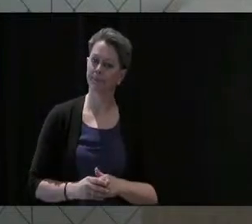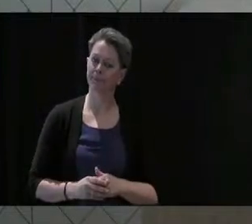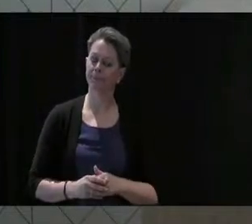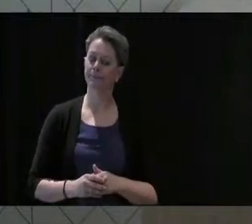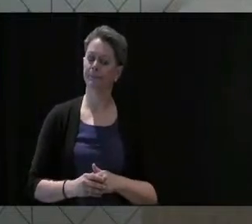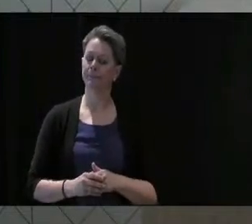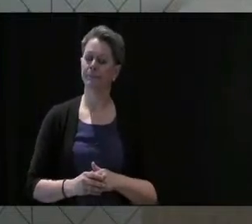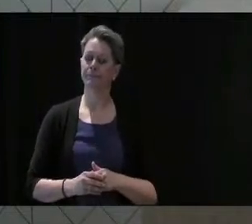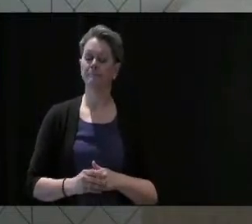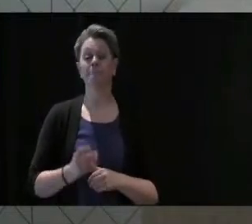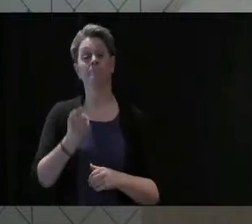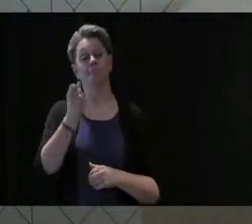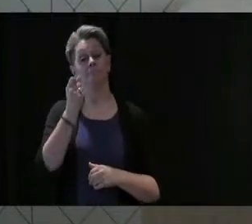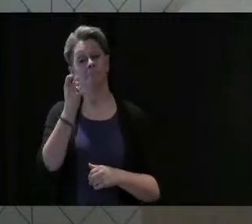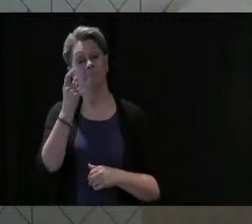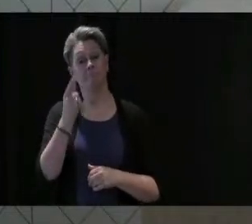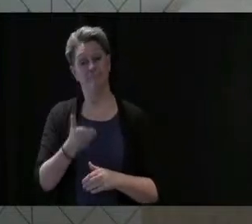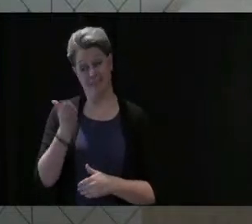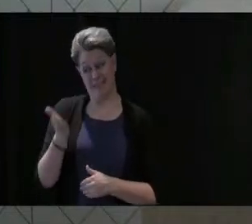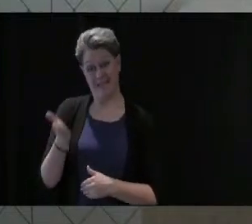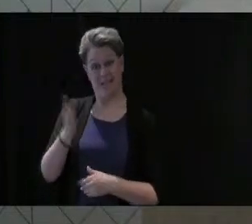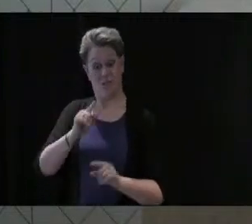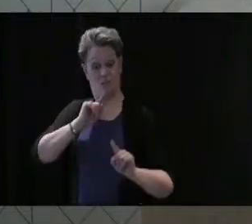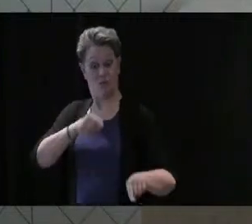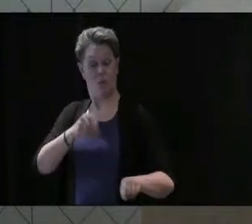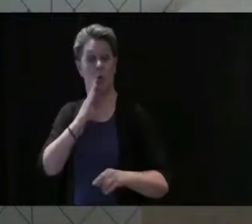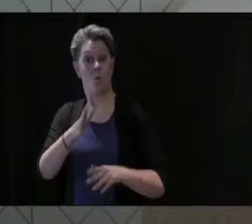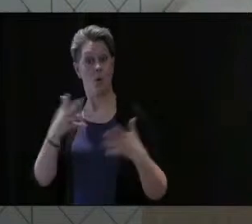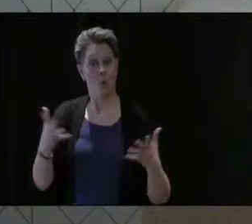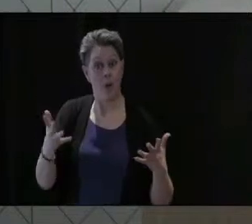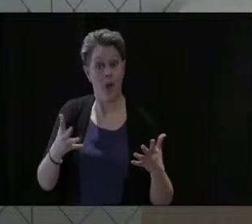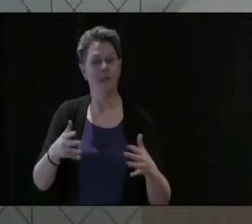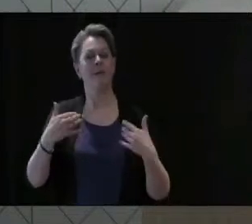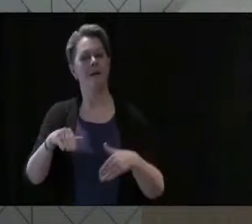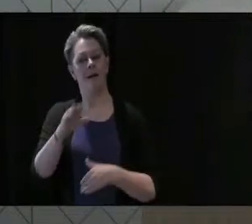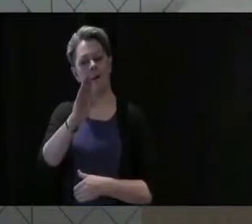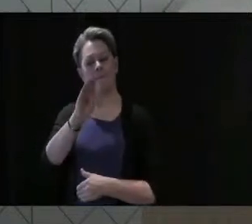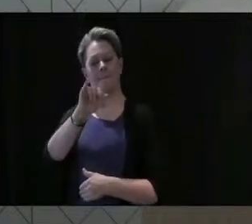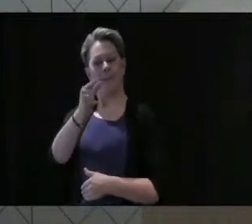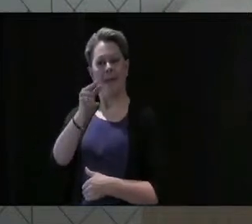Our report proposes big resets in these areas.